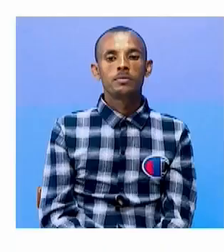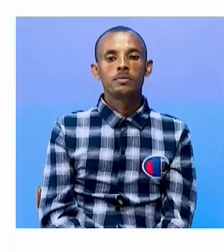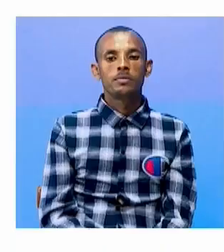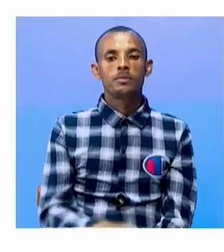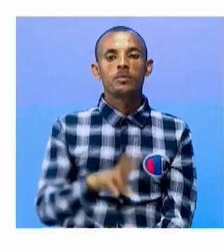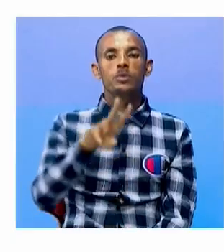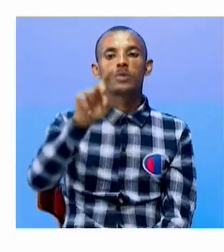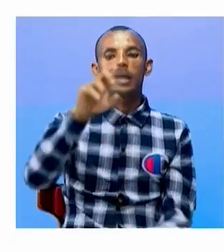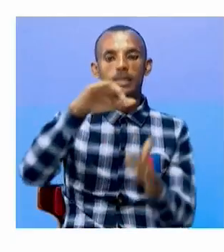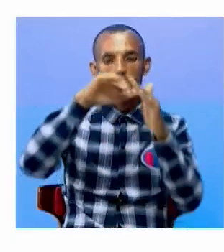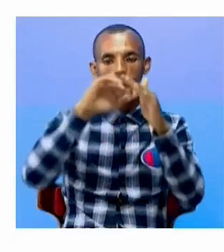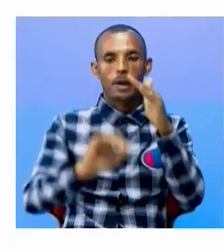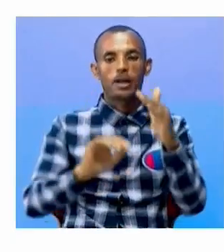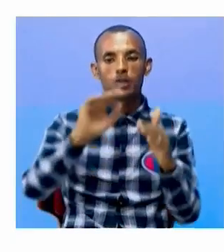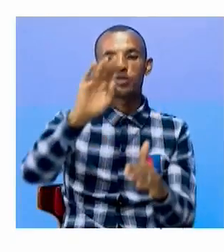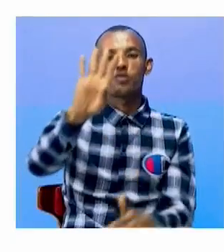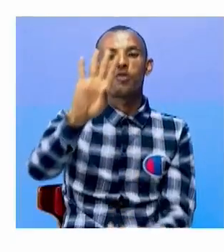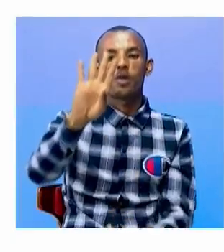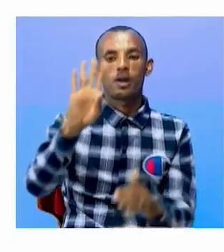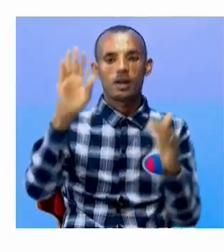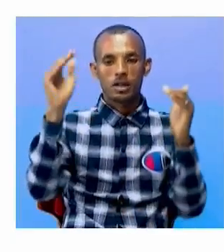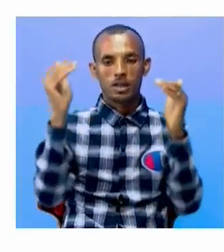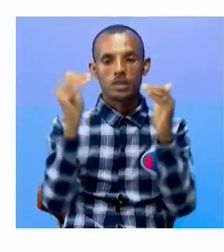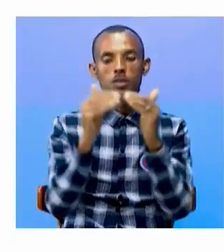2x minus 4 is equal to